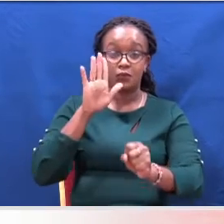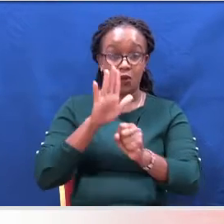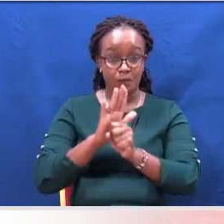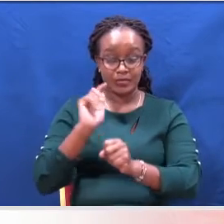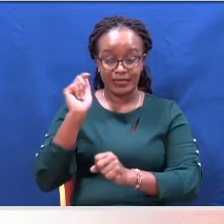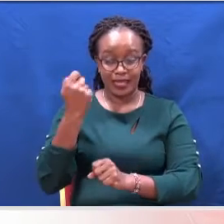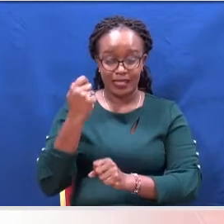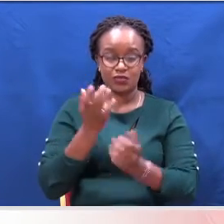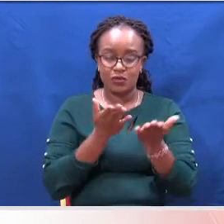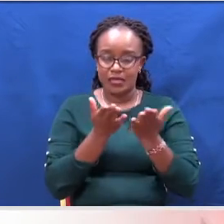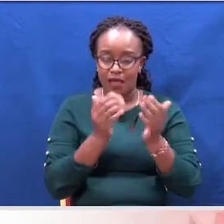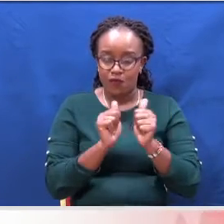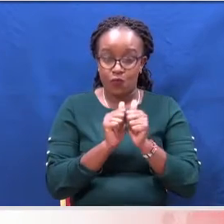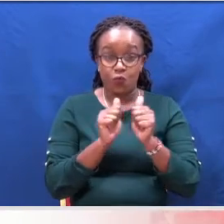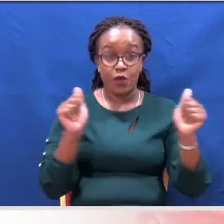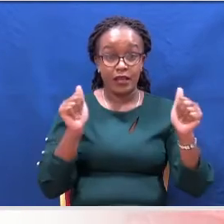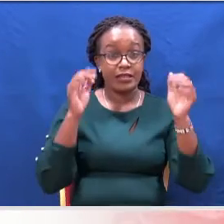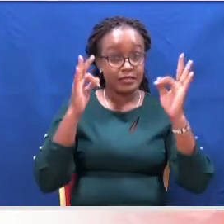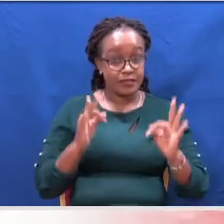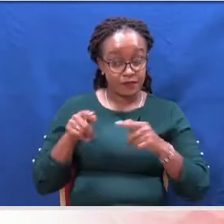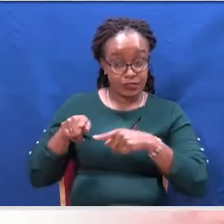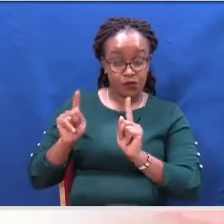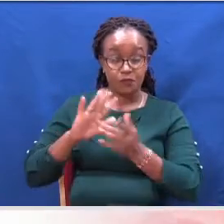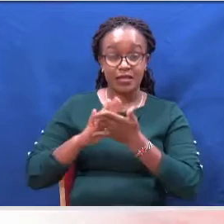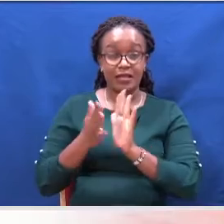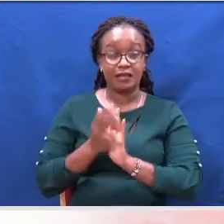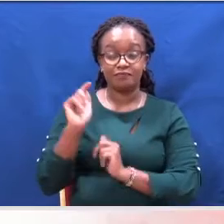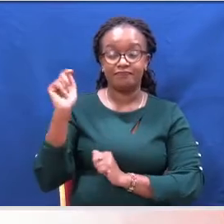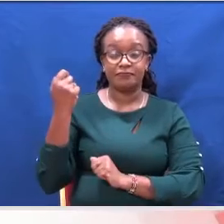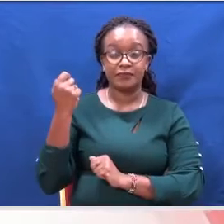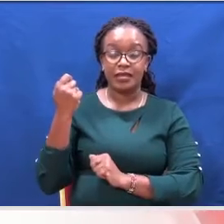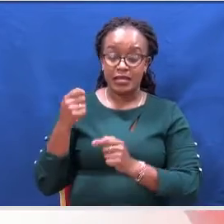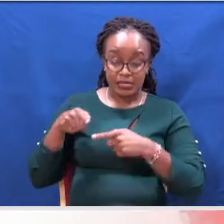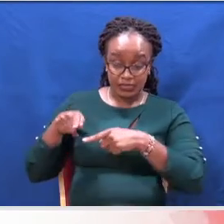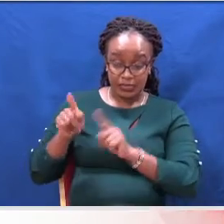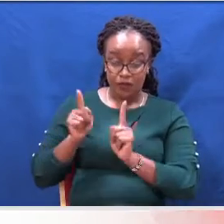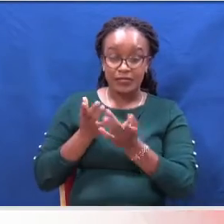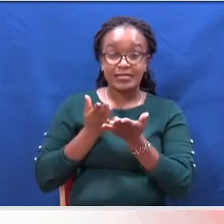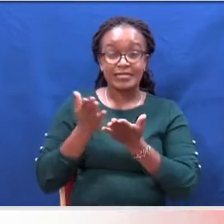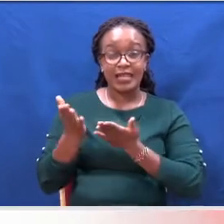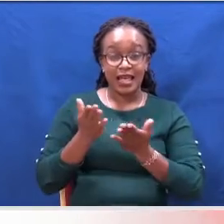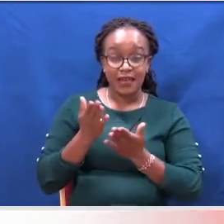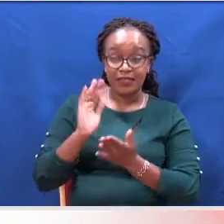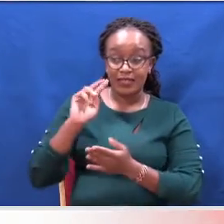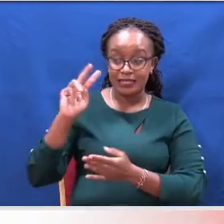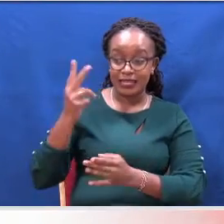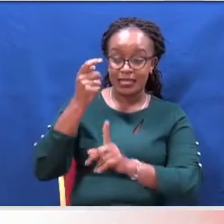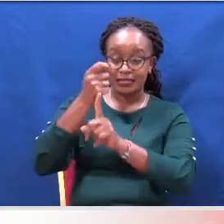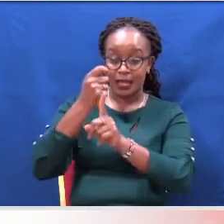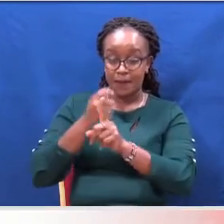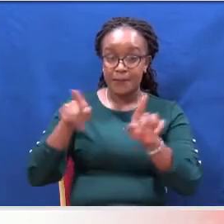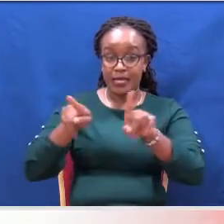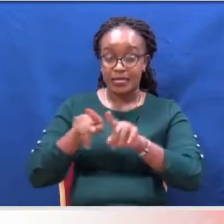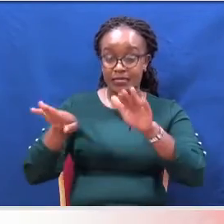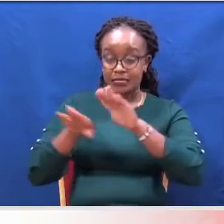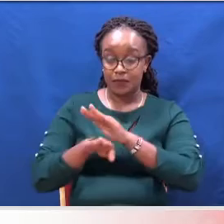country. The DP, who is serving his second term as the deputy president in Jubilee government, says he will deliver for the